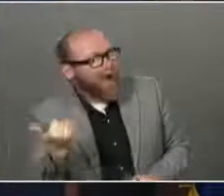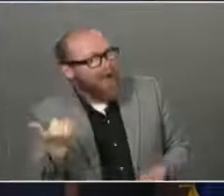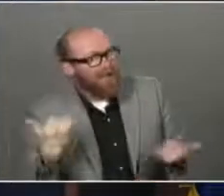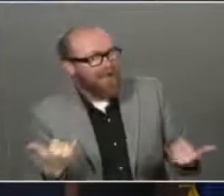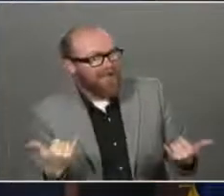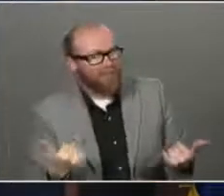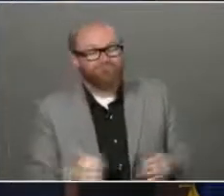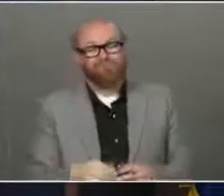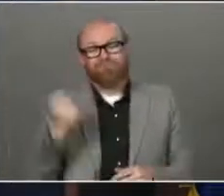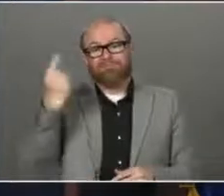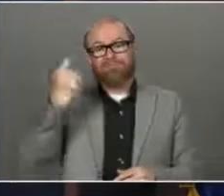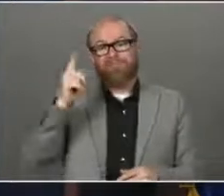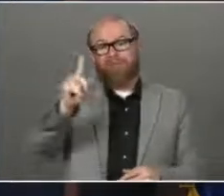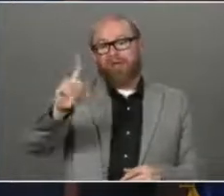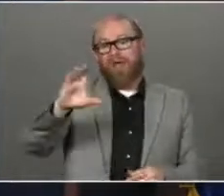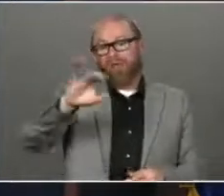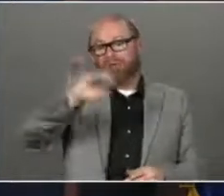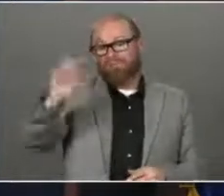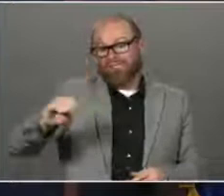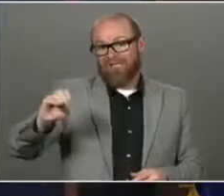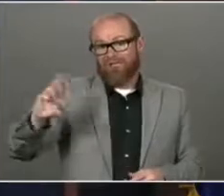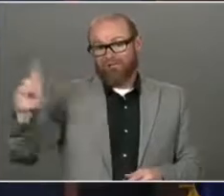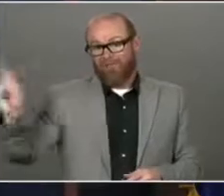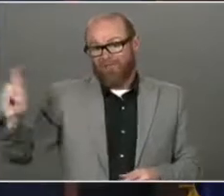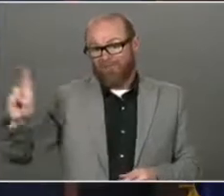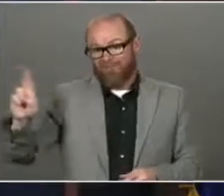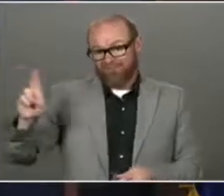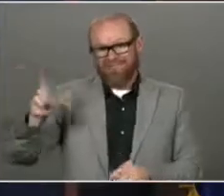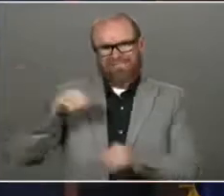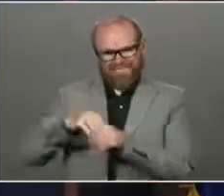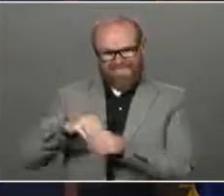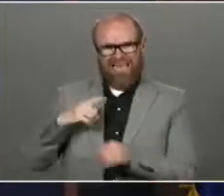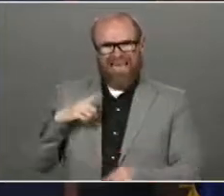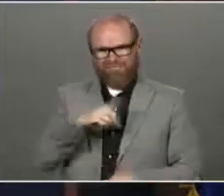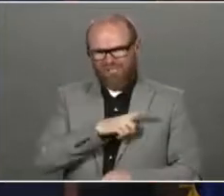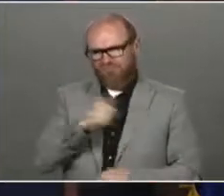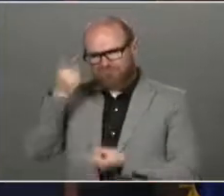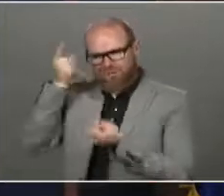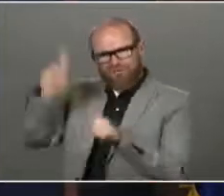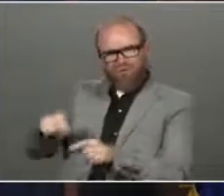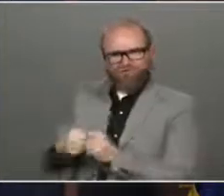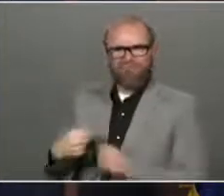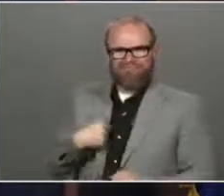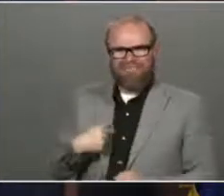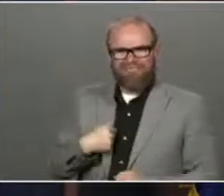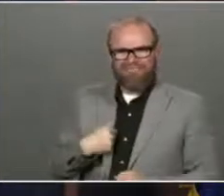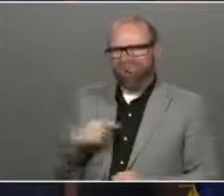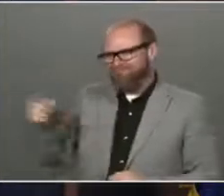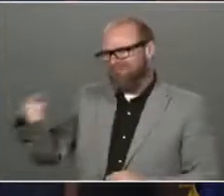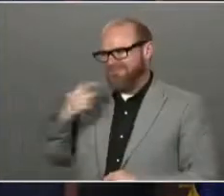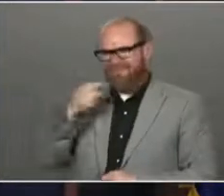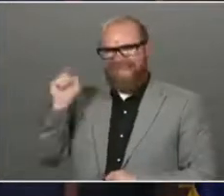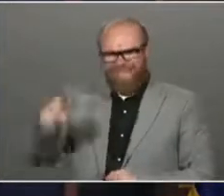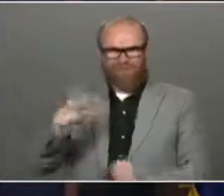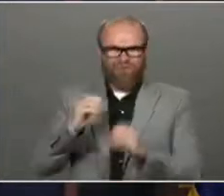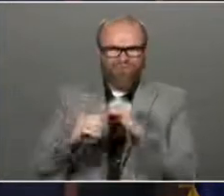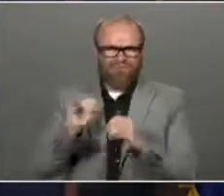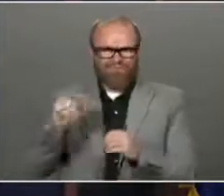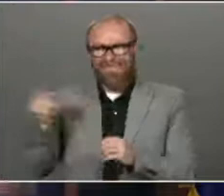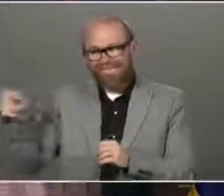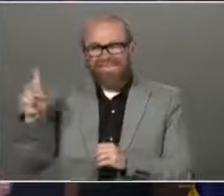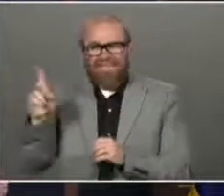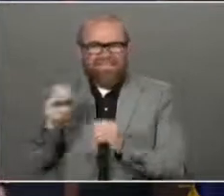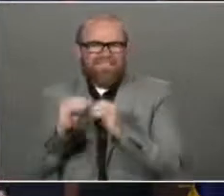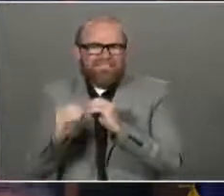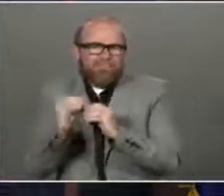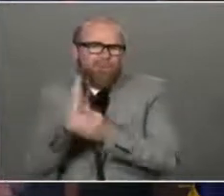100% of Republicans in our legislature agreed with me that law was screwed up. and that they had to fix it. And they did. They fixed part of it. They